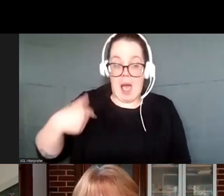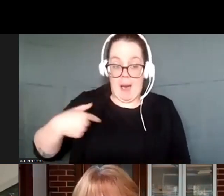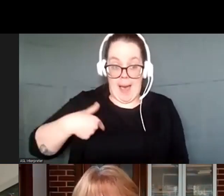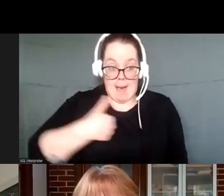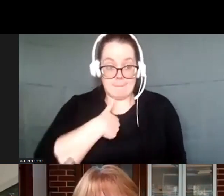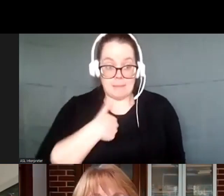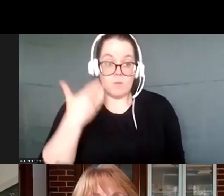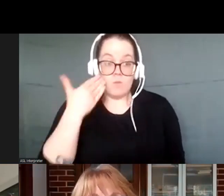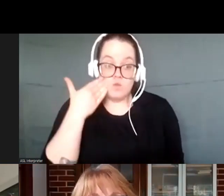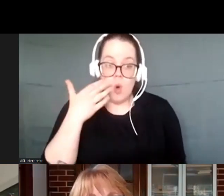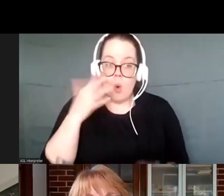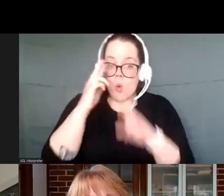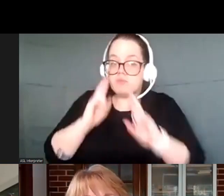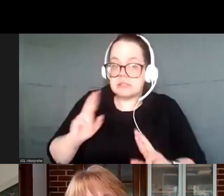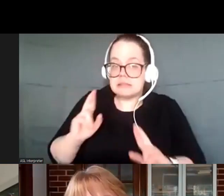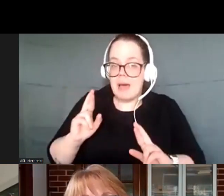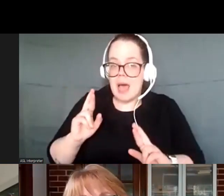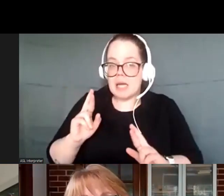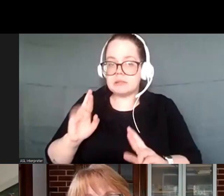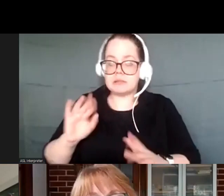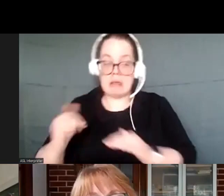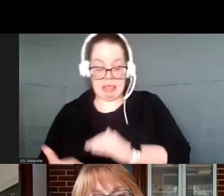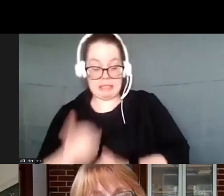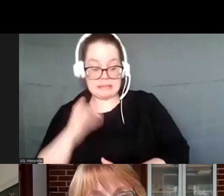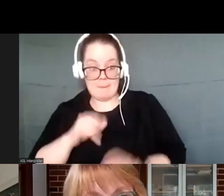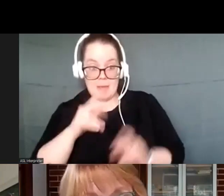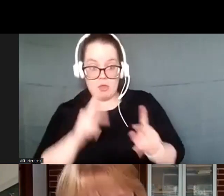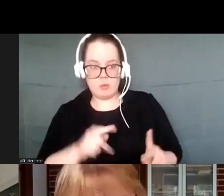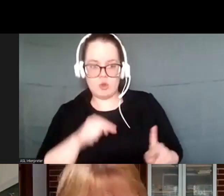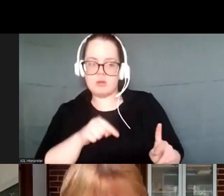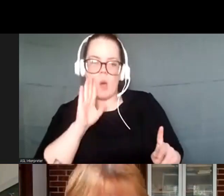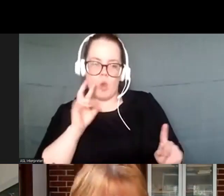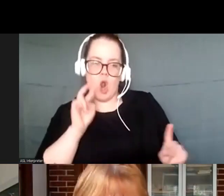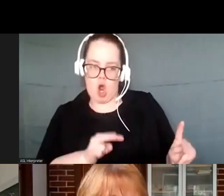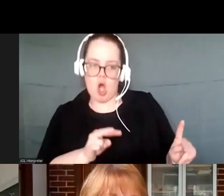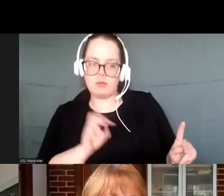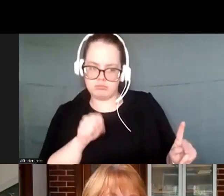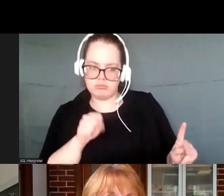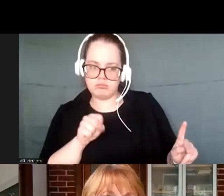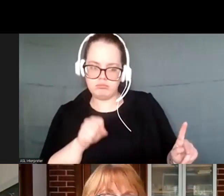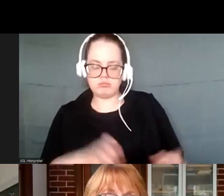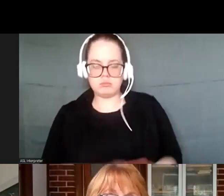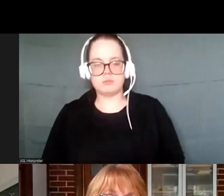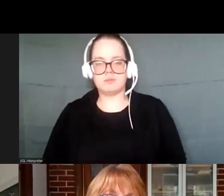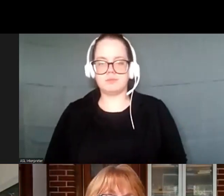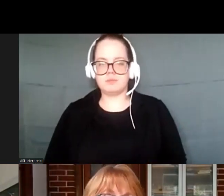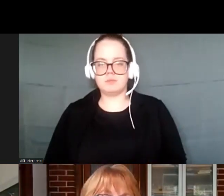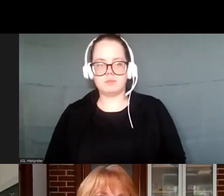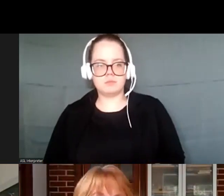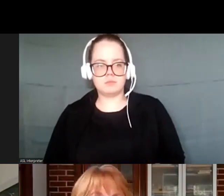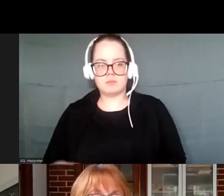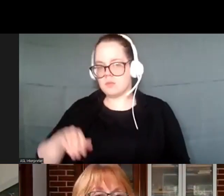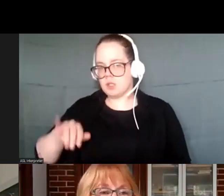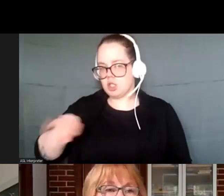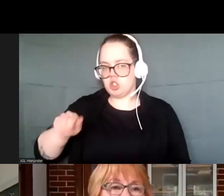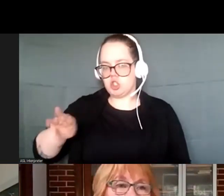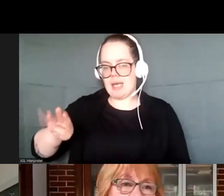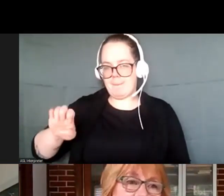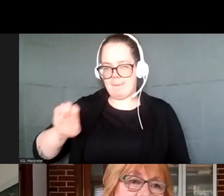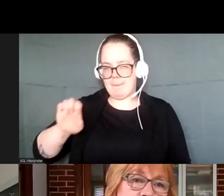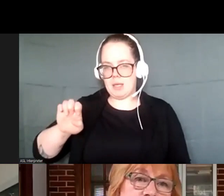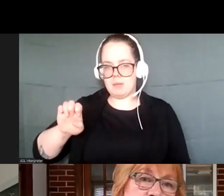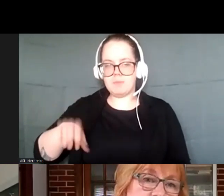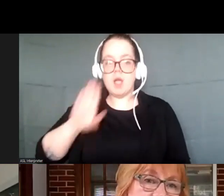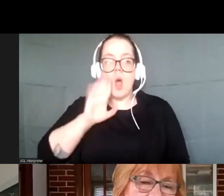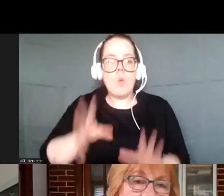look at this person or has sent this person my way. And I'll just add that, you know, there are things that you can do as an